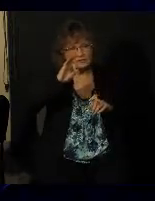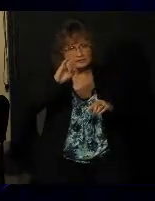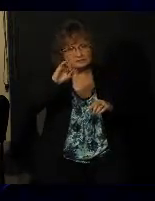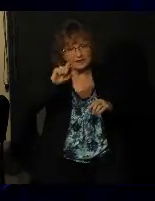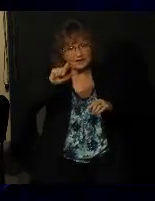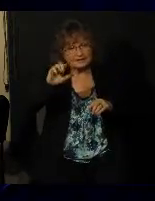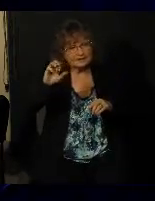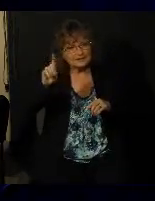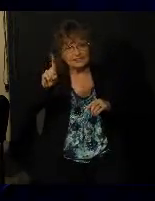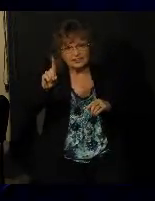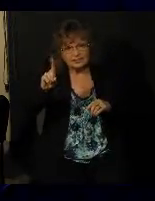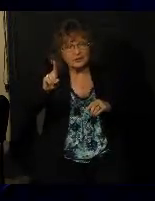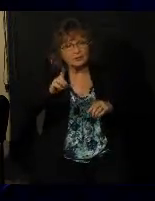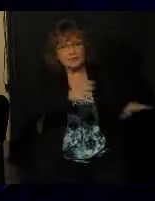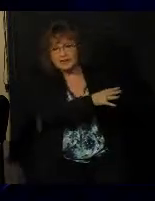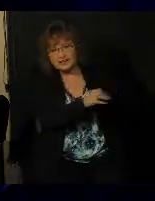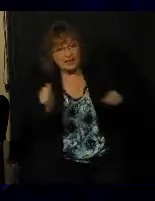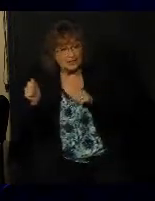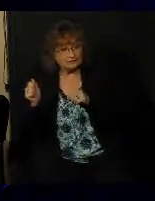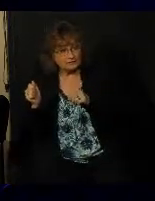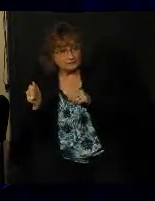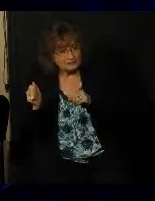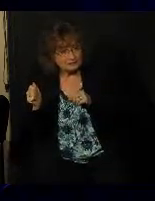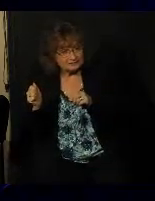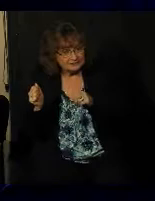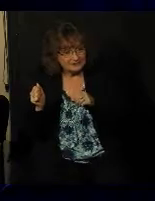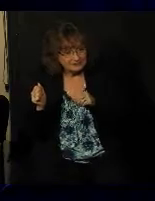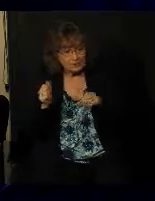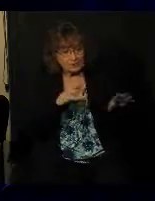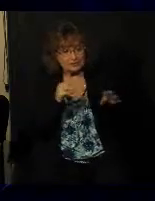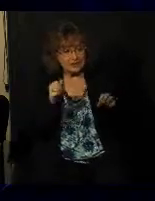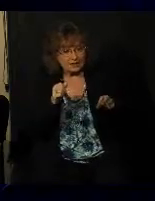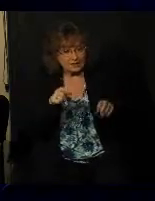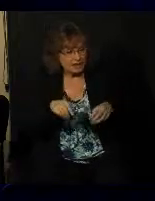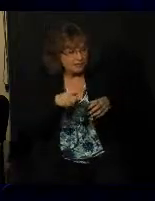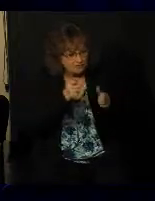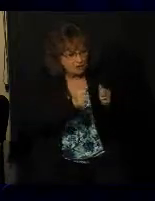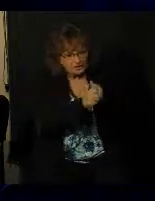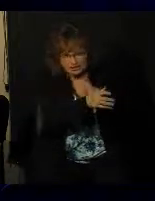walking. Don't know. How many run away, Terry?